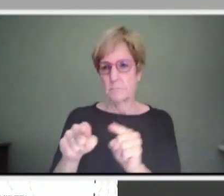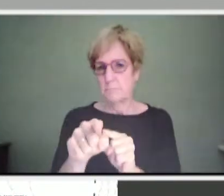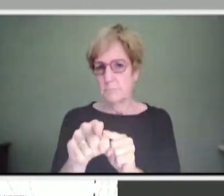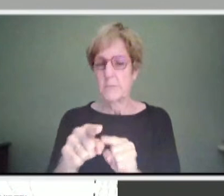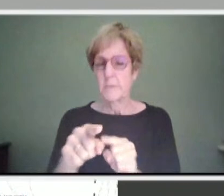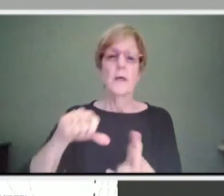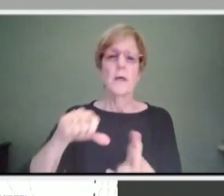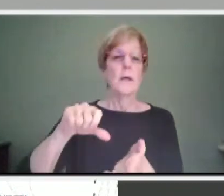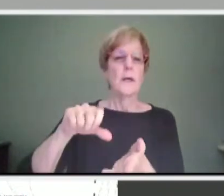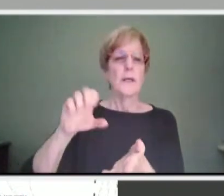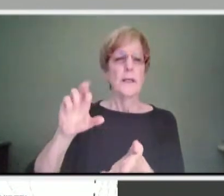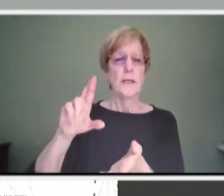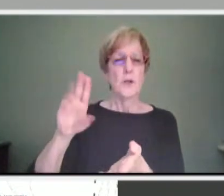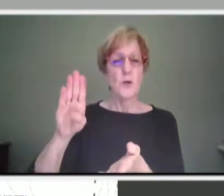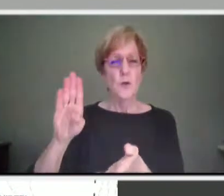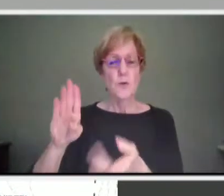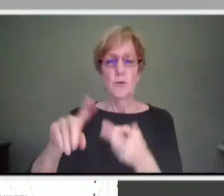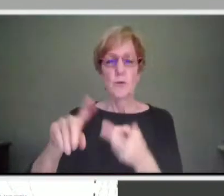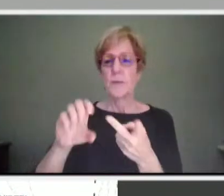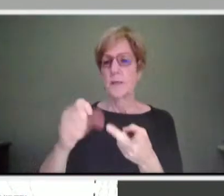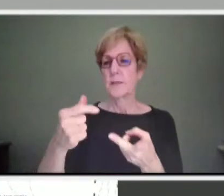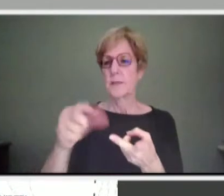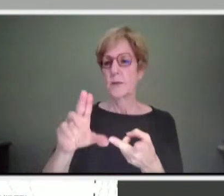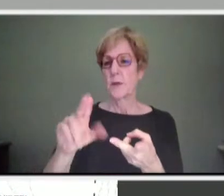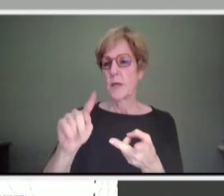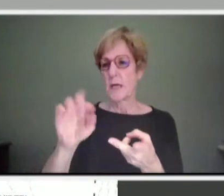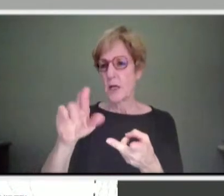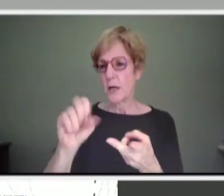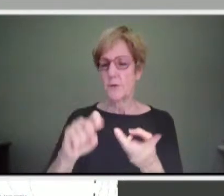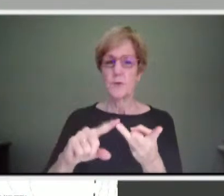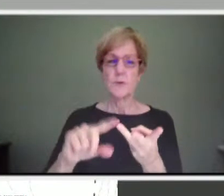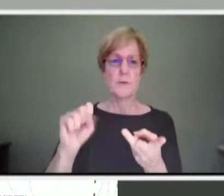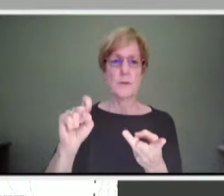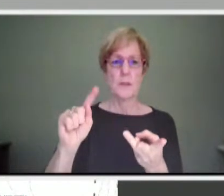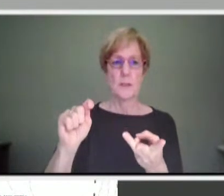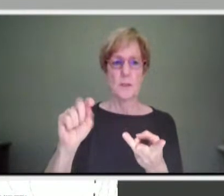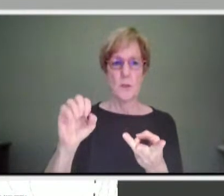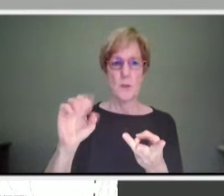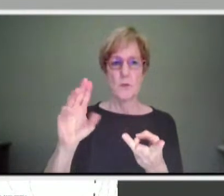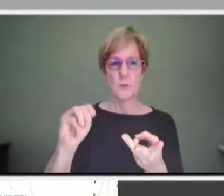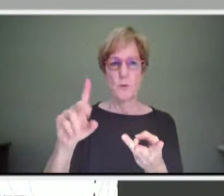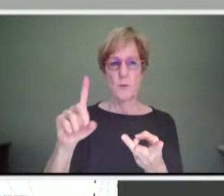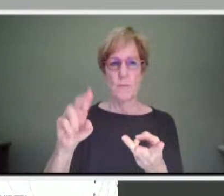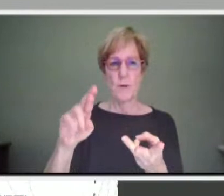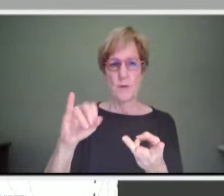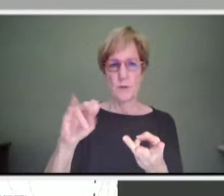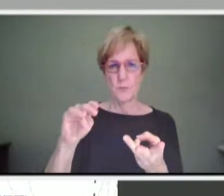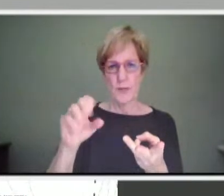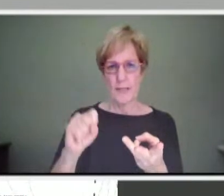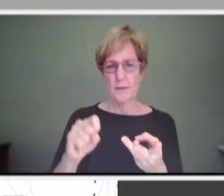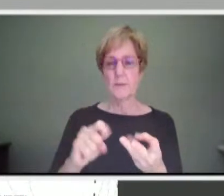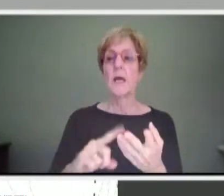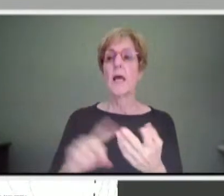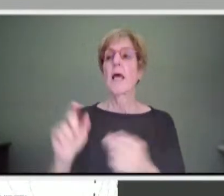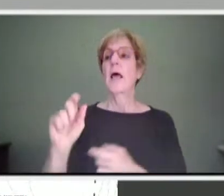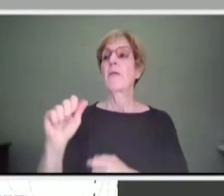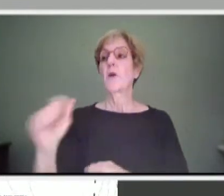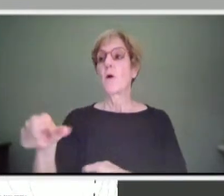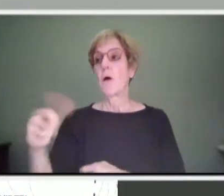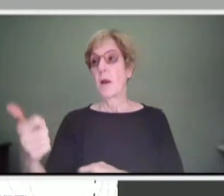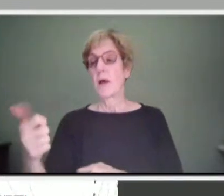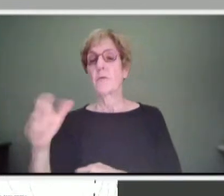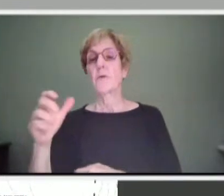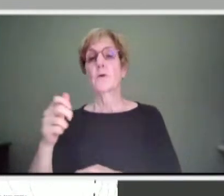and storm pipe drains. And then the other modified note was the petitioner shall ensure that all off-site transportation improvements,